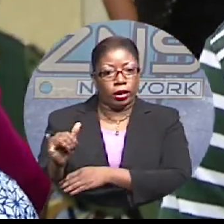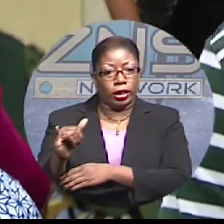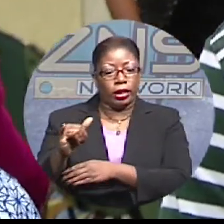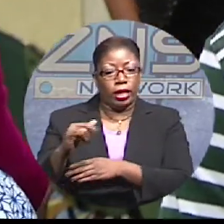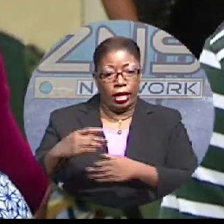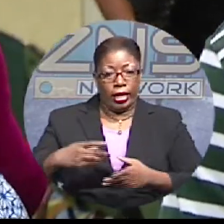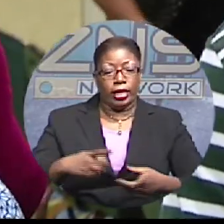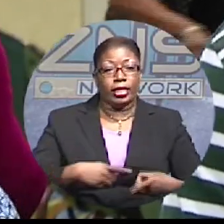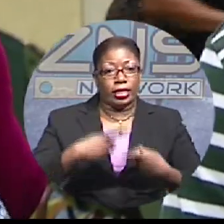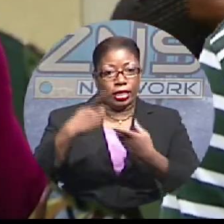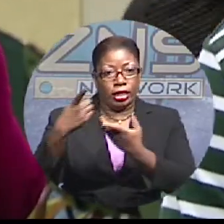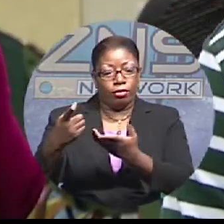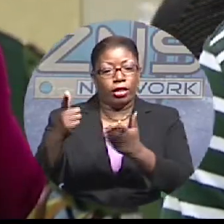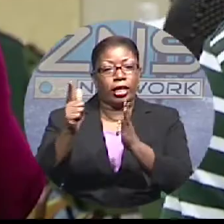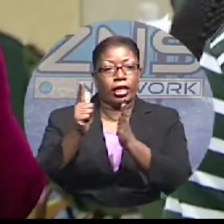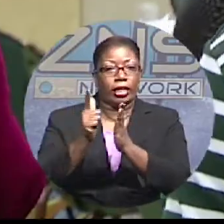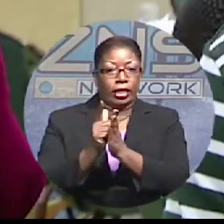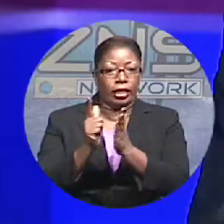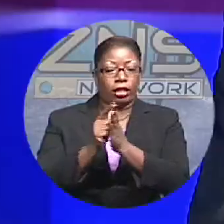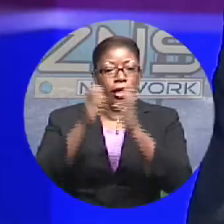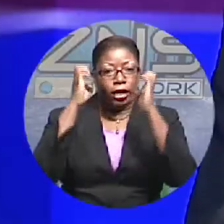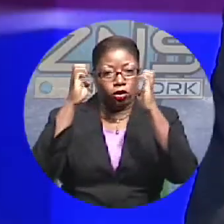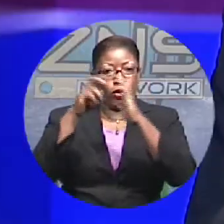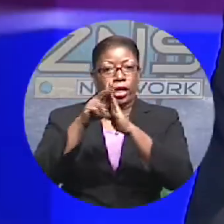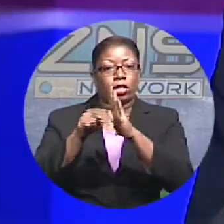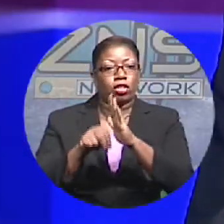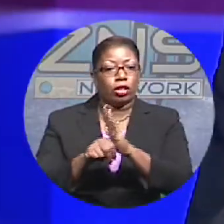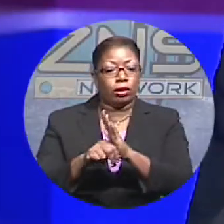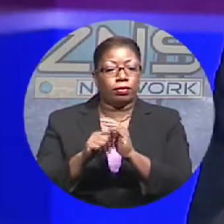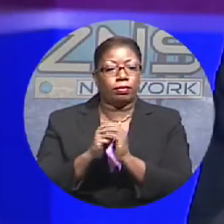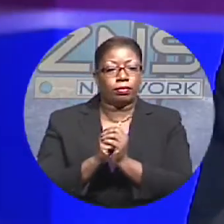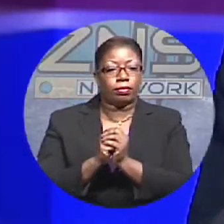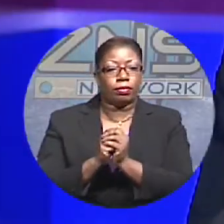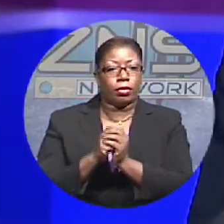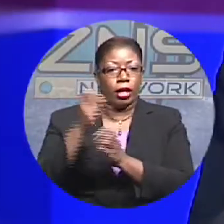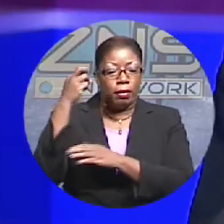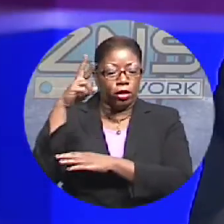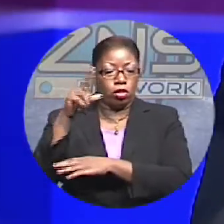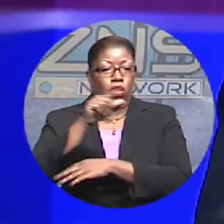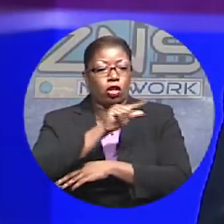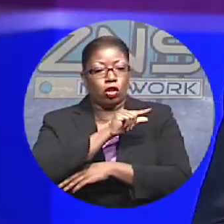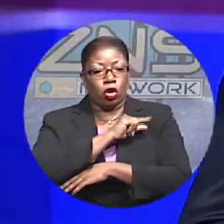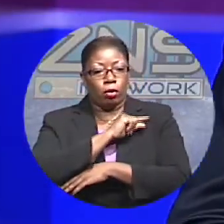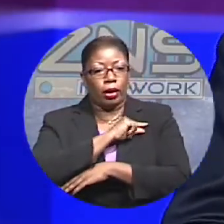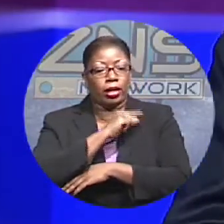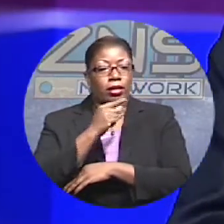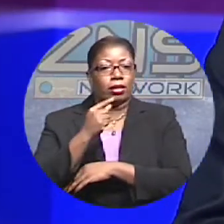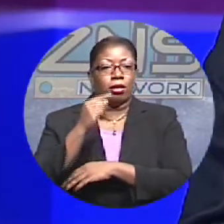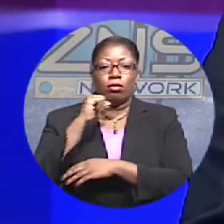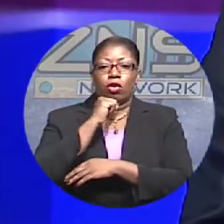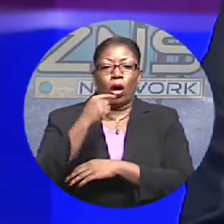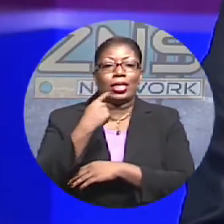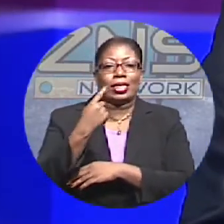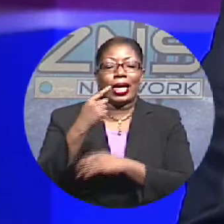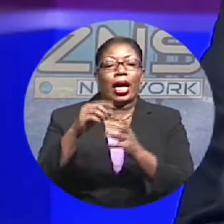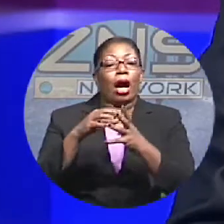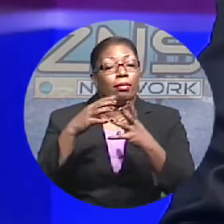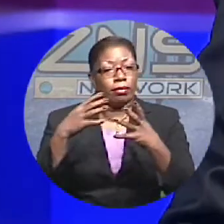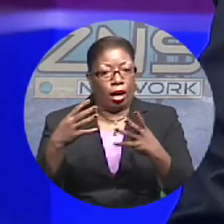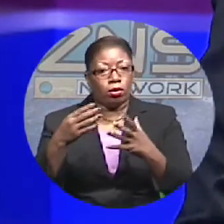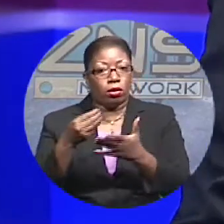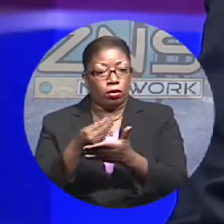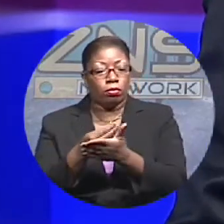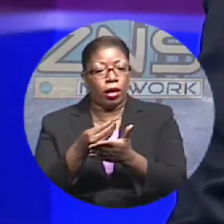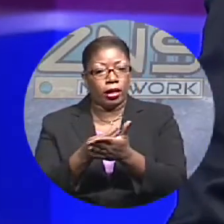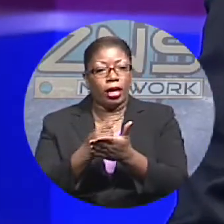delivery of legal education in the region. Now, Minister Gomez didn't disclose any figures in terms of the arrears owed, but he explained